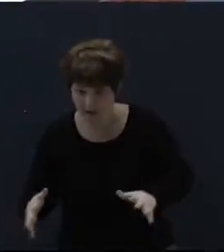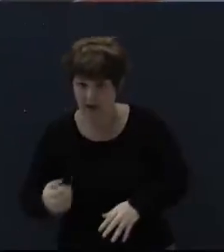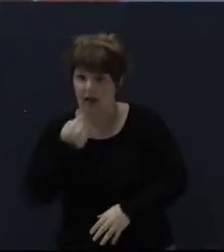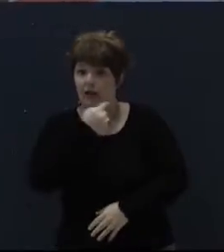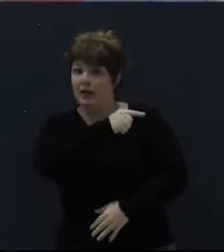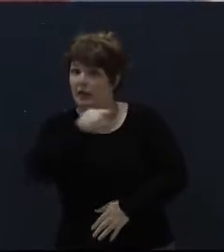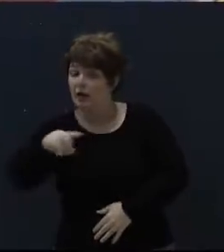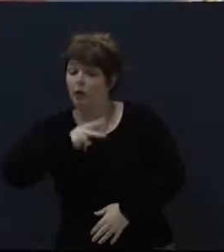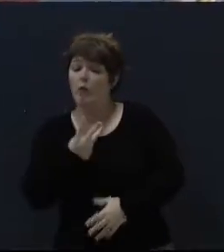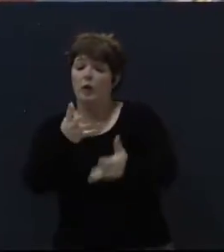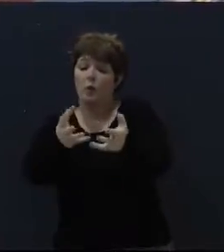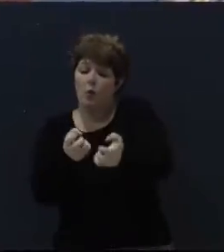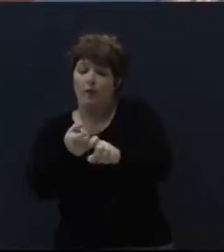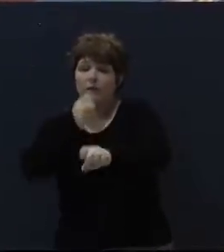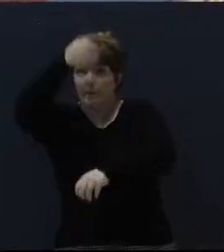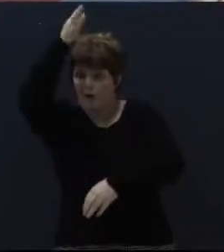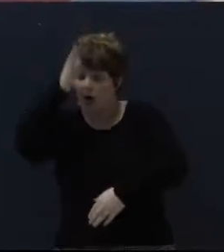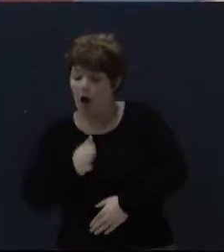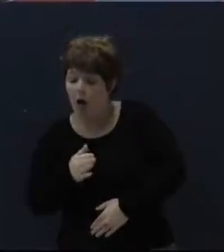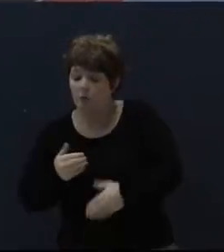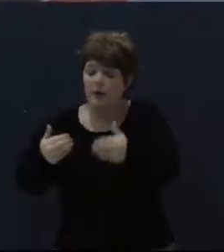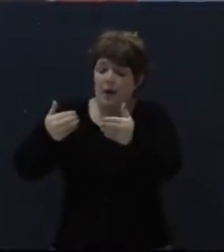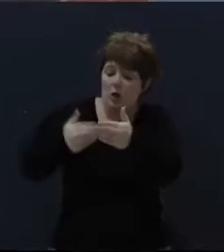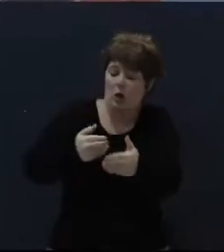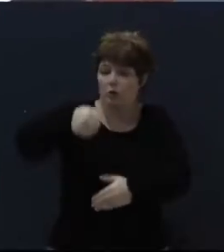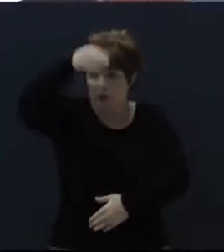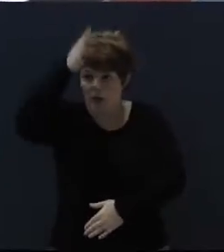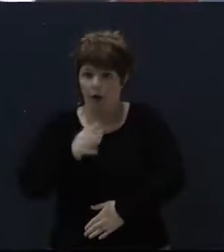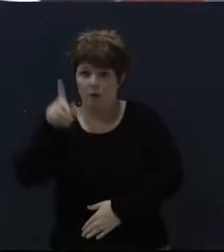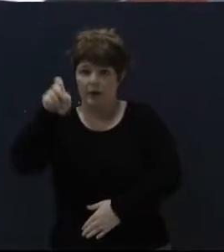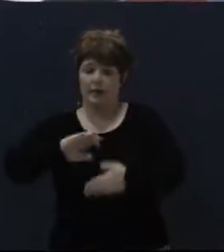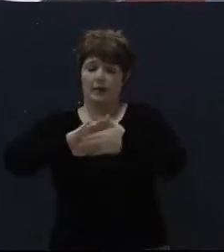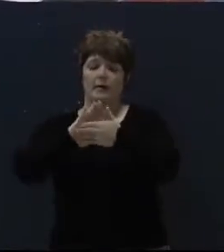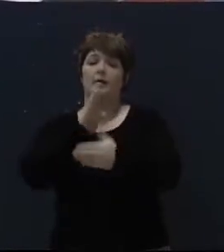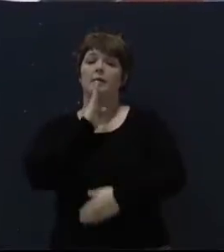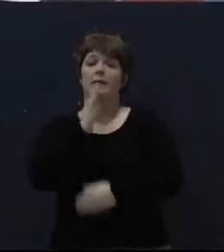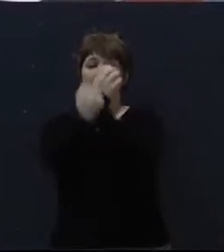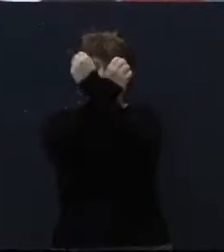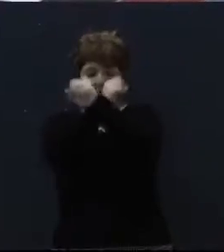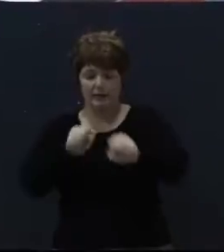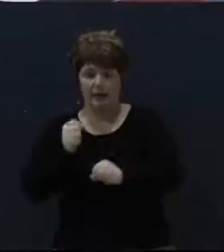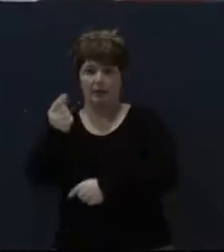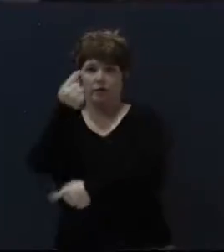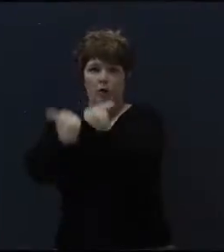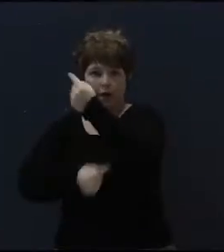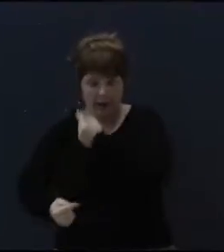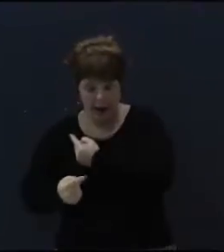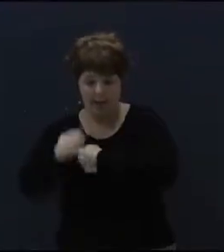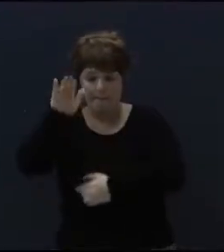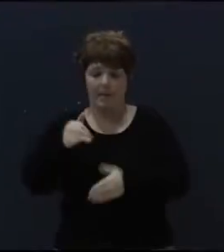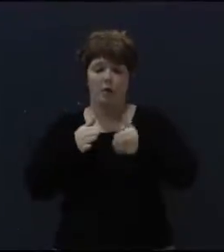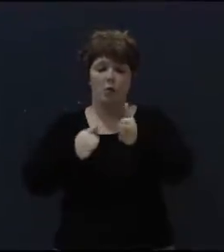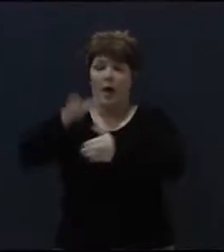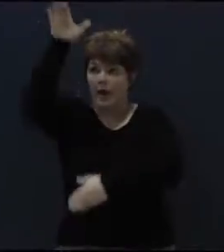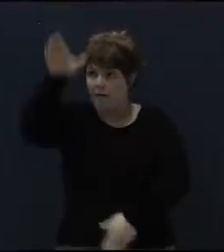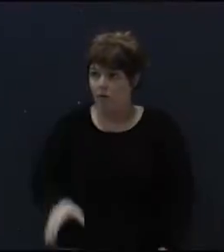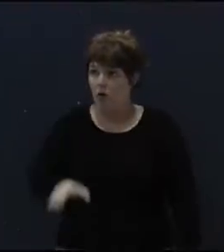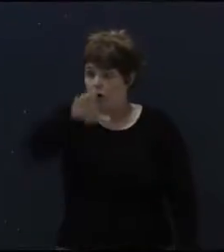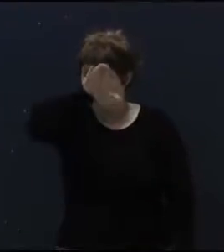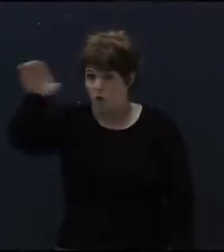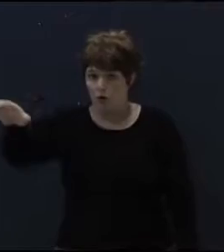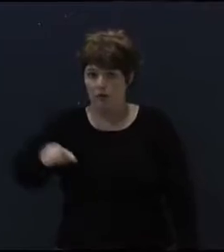want something from God. We want to get near God. We need to be born again. You need to come by the way of the cross. You need to come by the